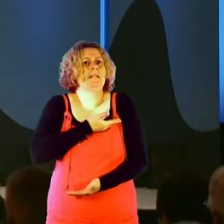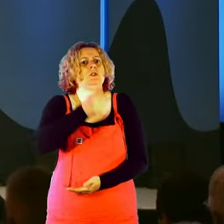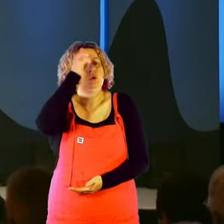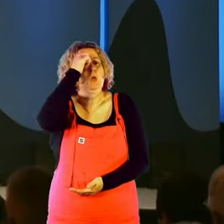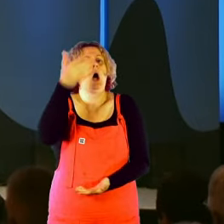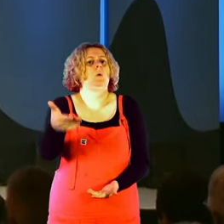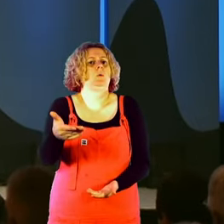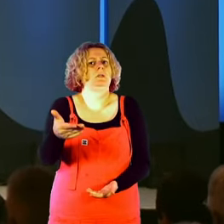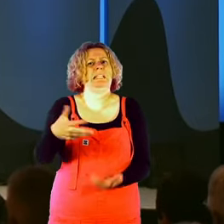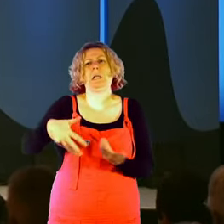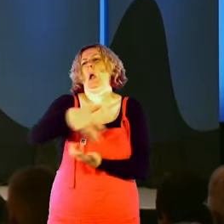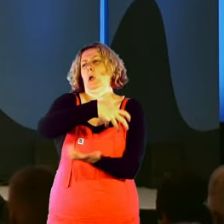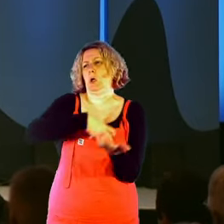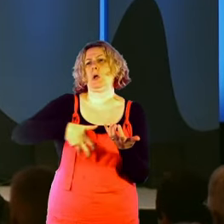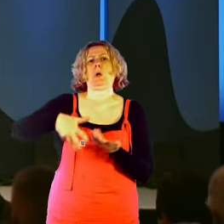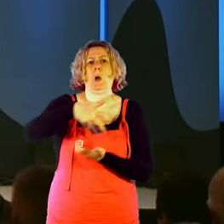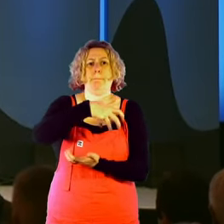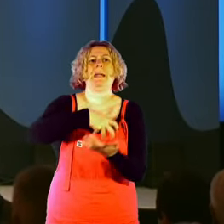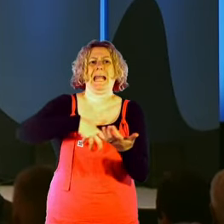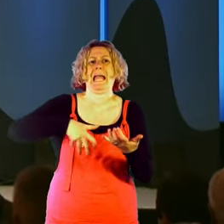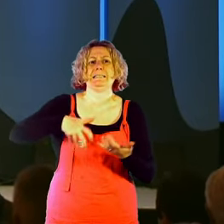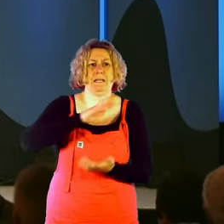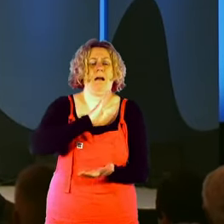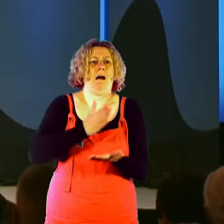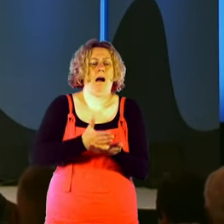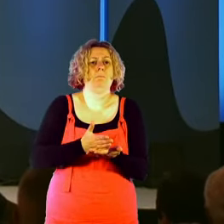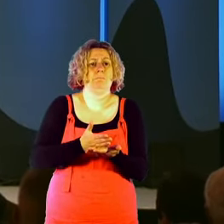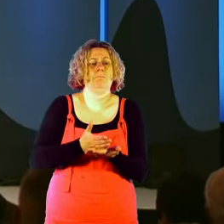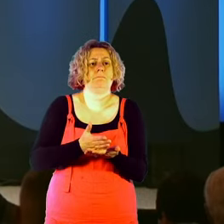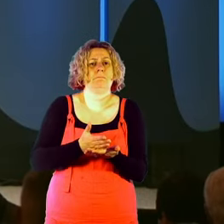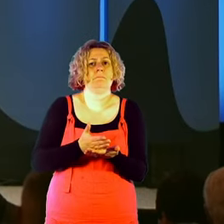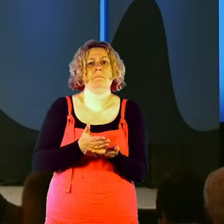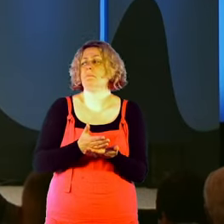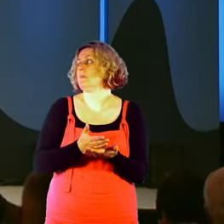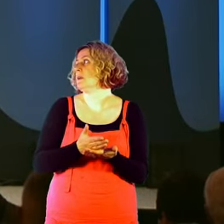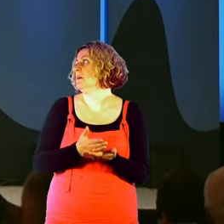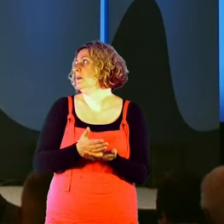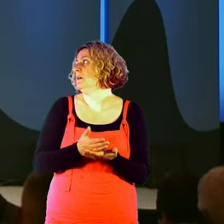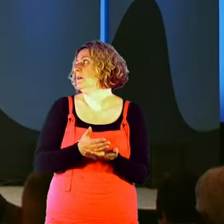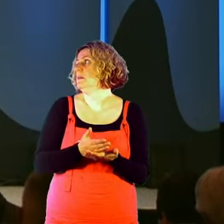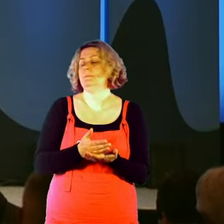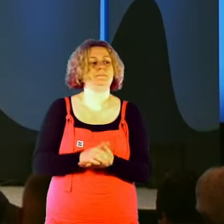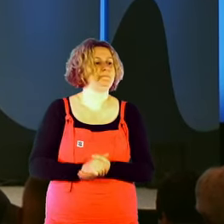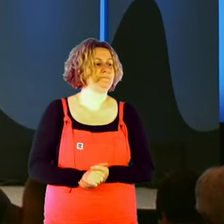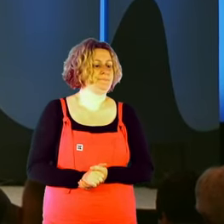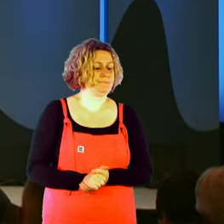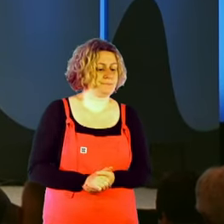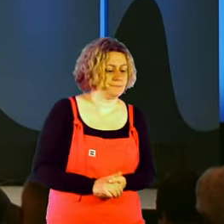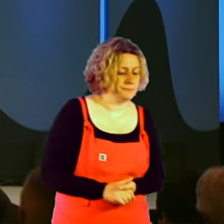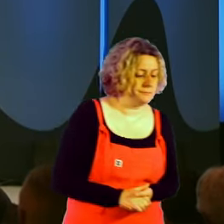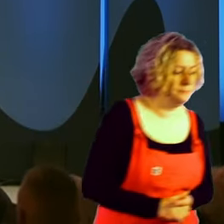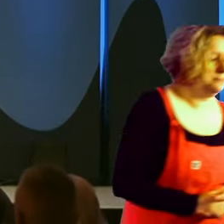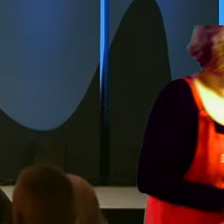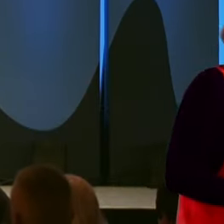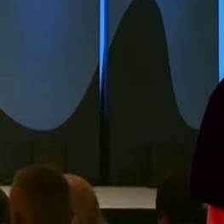lots of complicated ways that that will apply. But, yeah, somebody just in front had a hand up